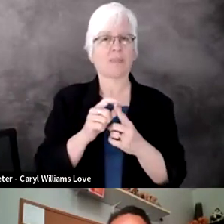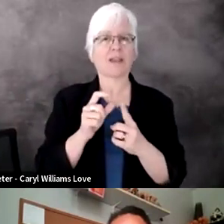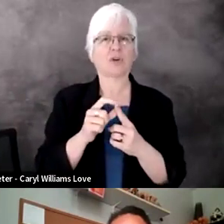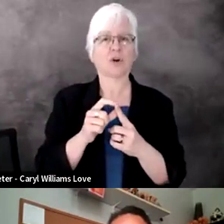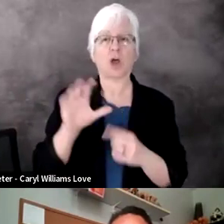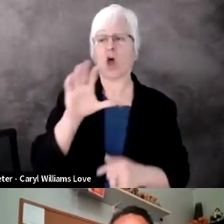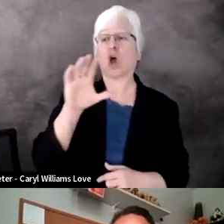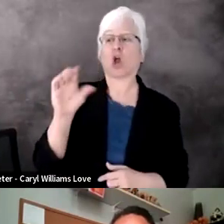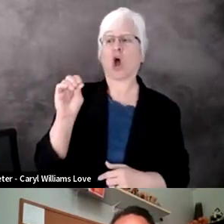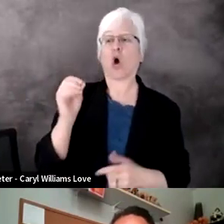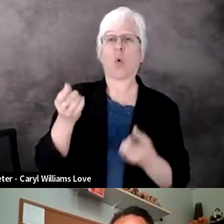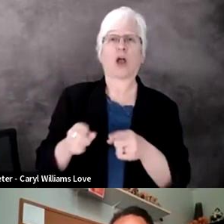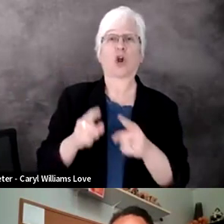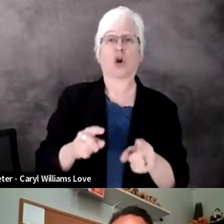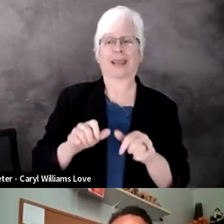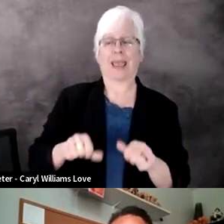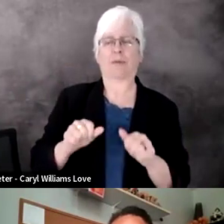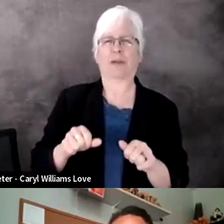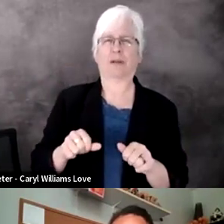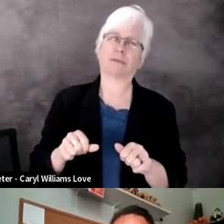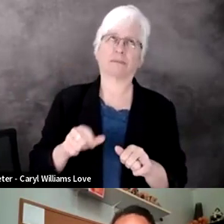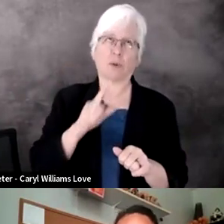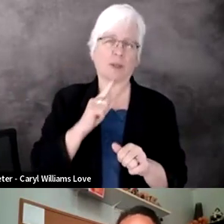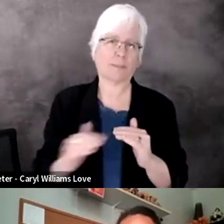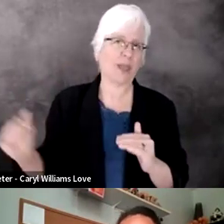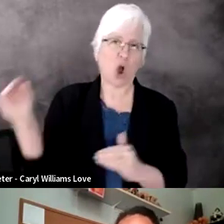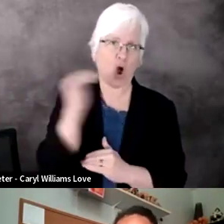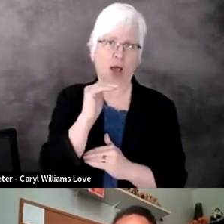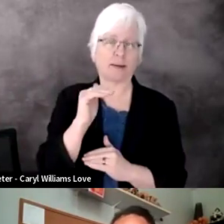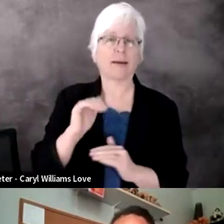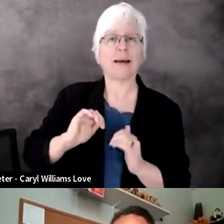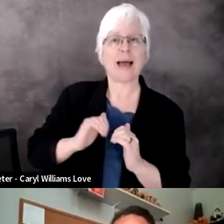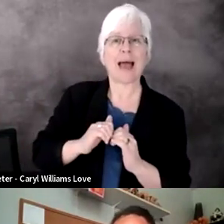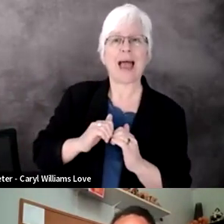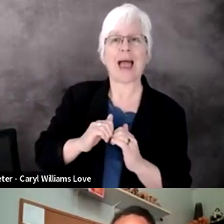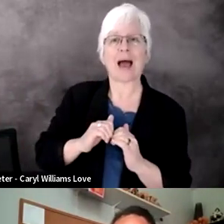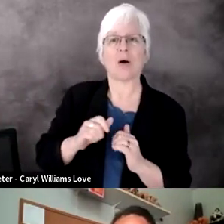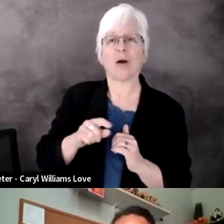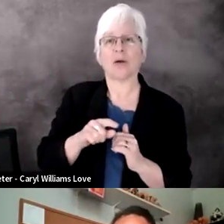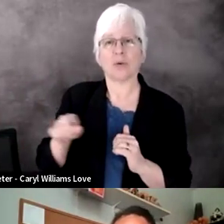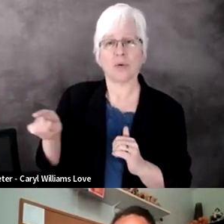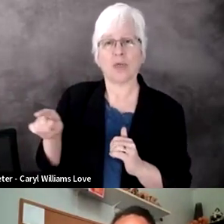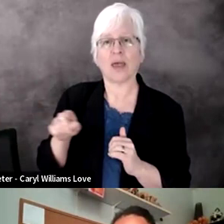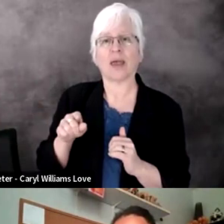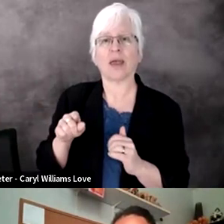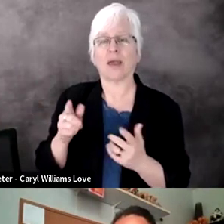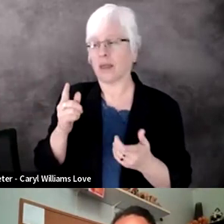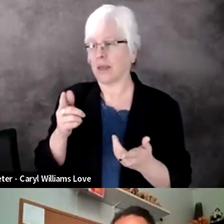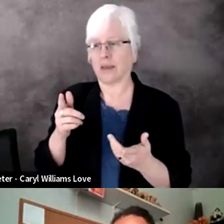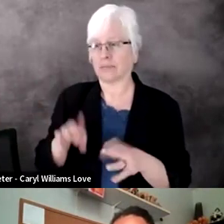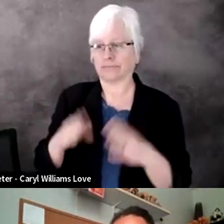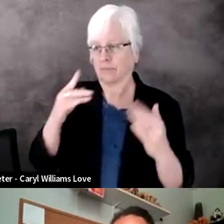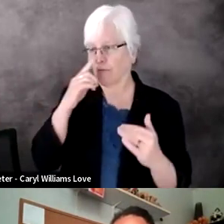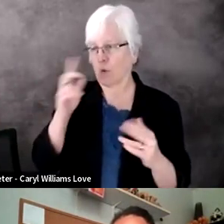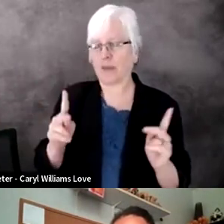co-occurring capability, but it really needs to be beyond that. Like, how do we truly make them a no wrong door for people with substance use? And